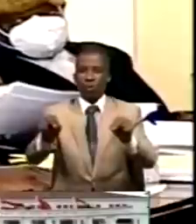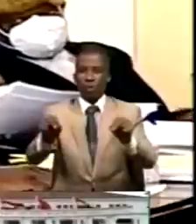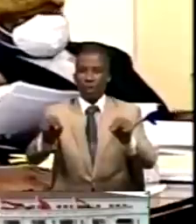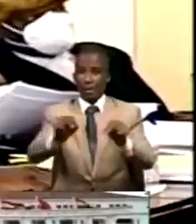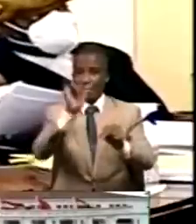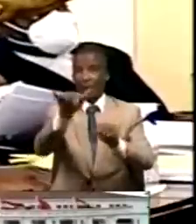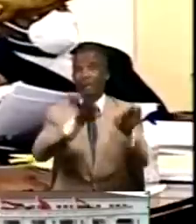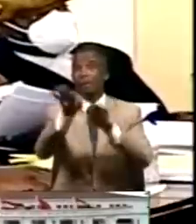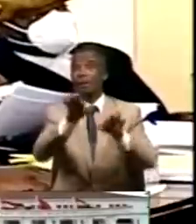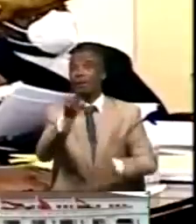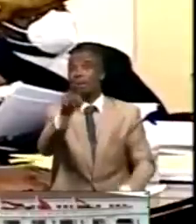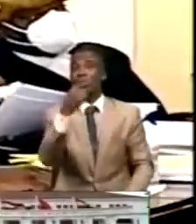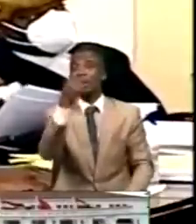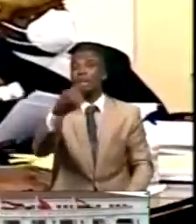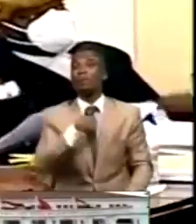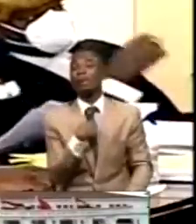That is the case, not so?